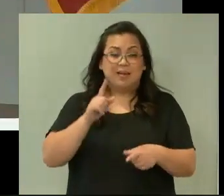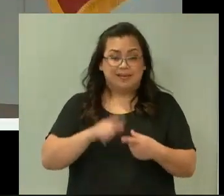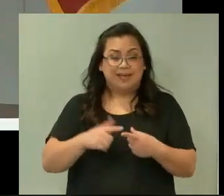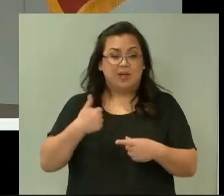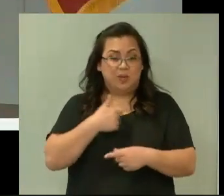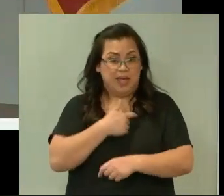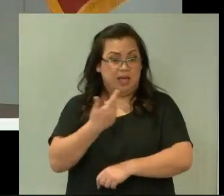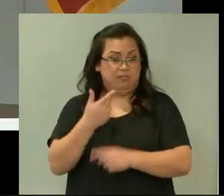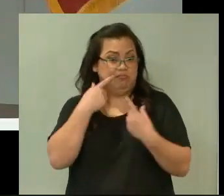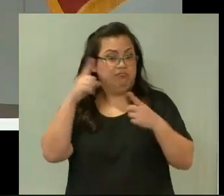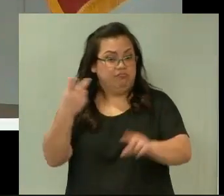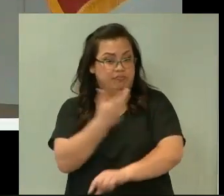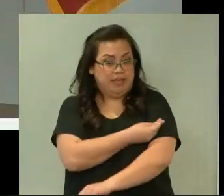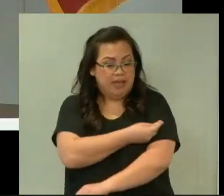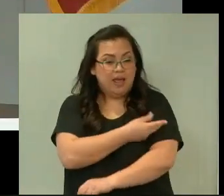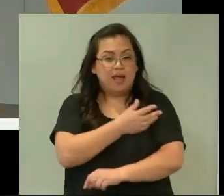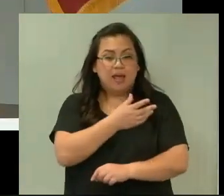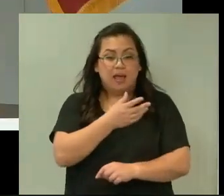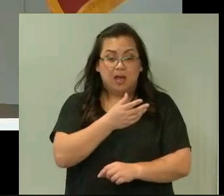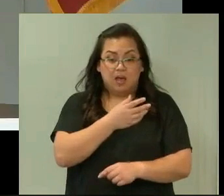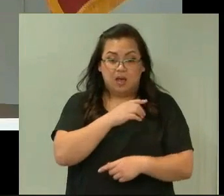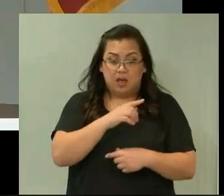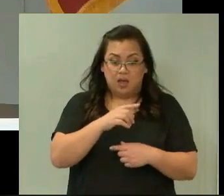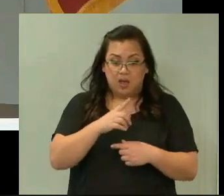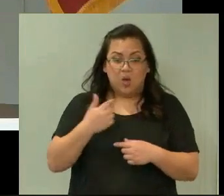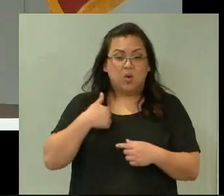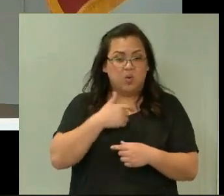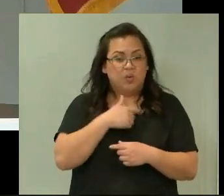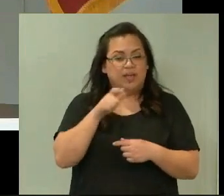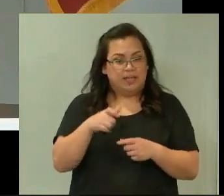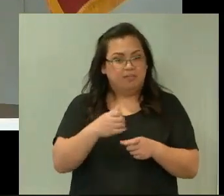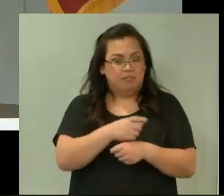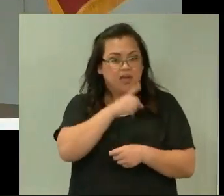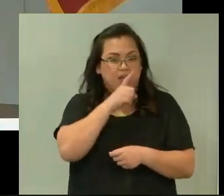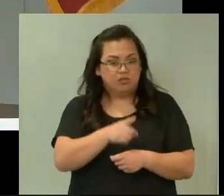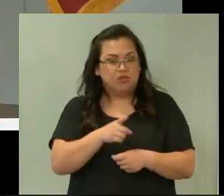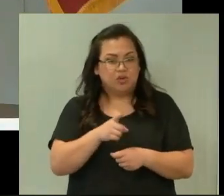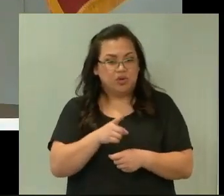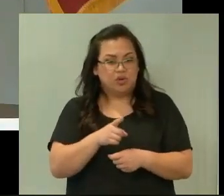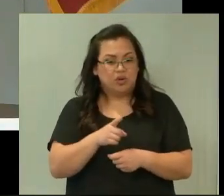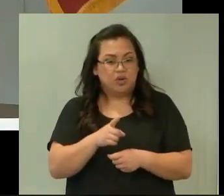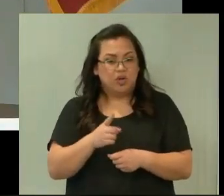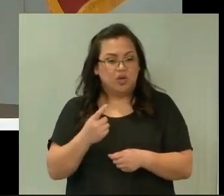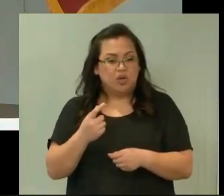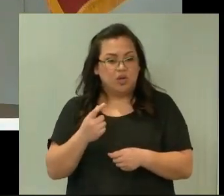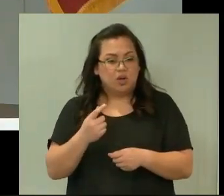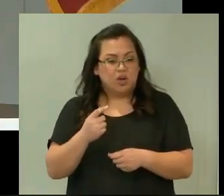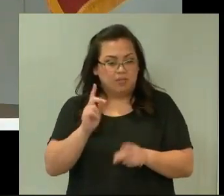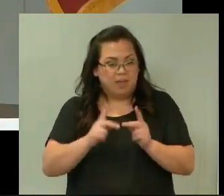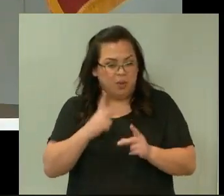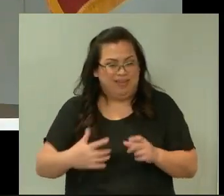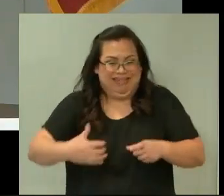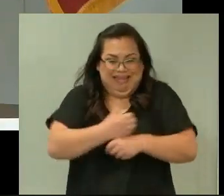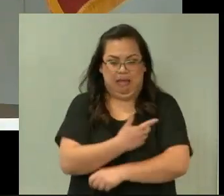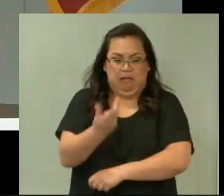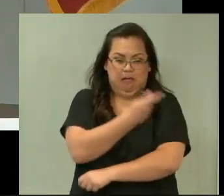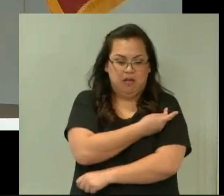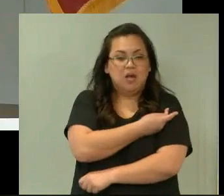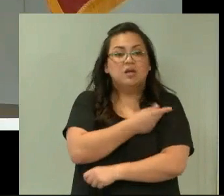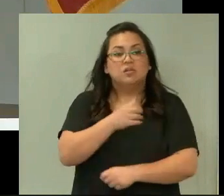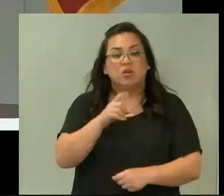works, and then we need to get that vaccine in people's shoulders. So it's going to be a long, long